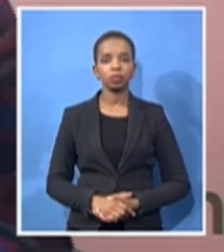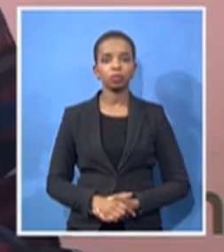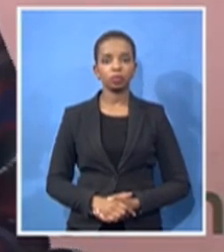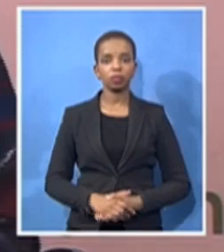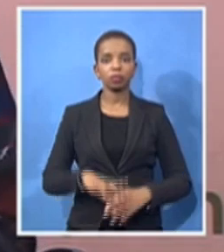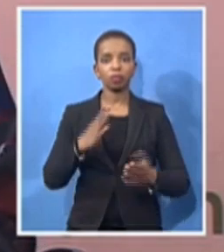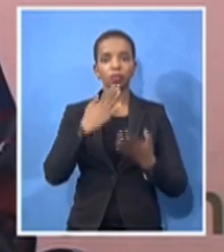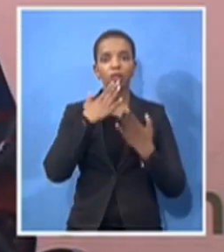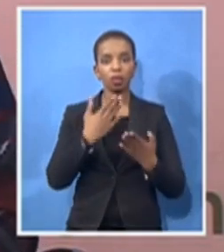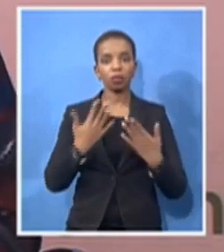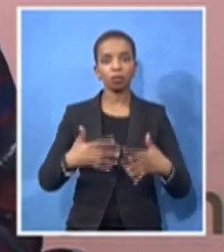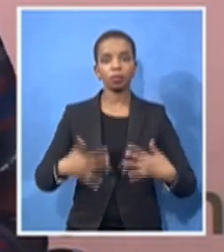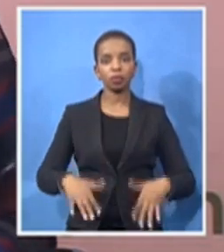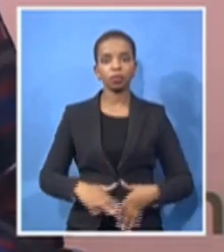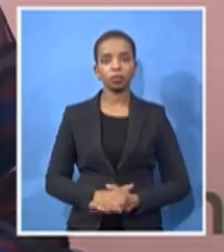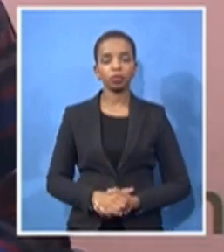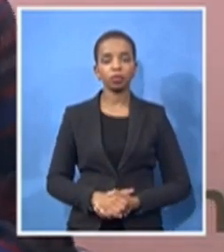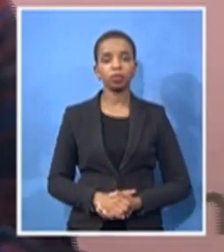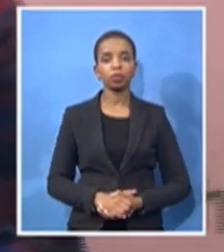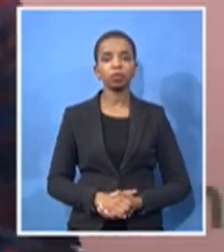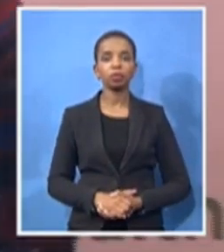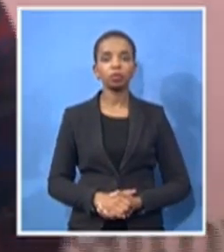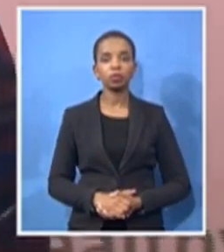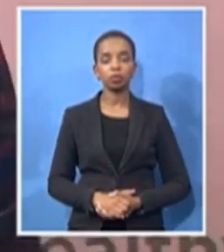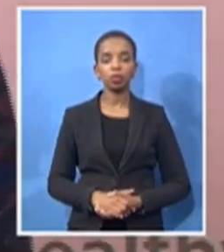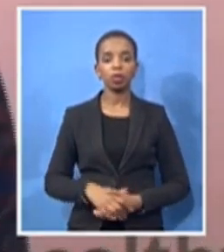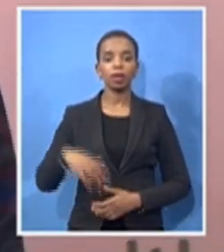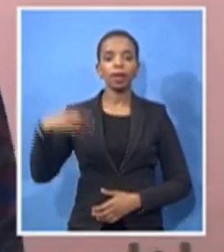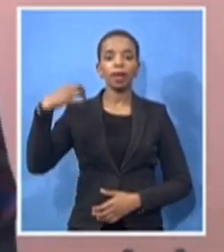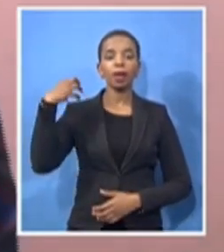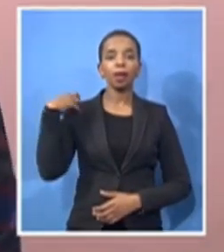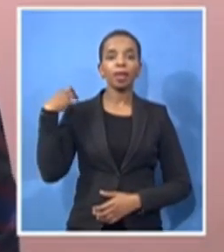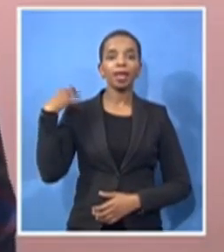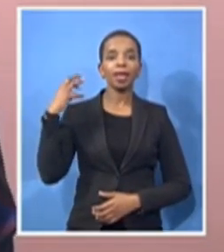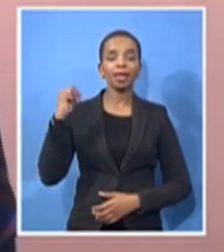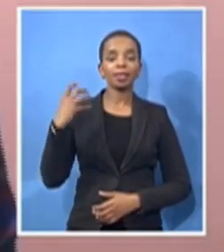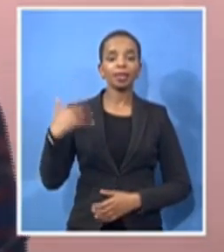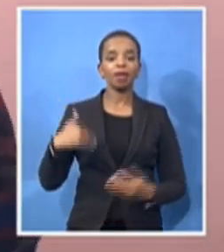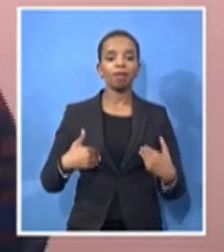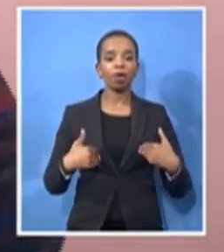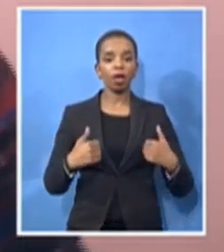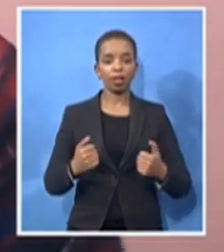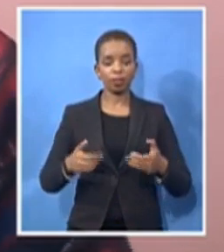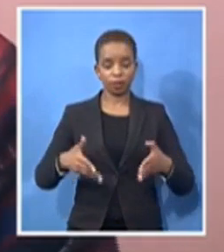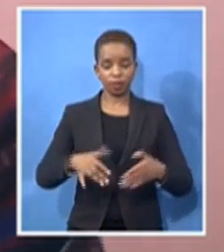The Minister of Health in our Republic, Dr. Zweli Mkhize,